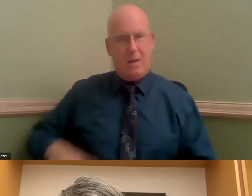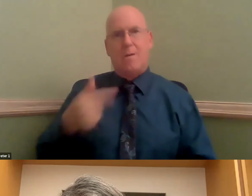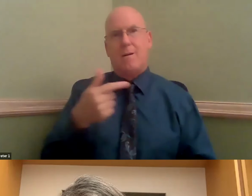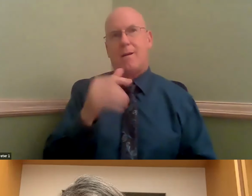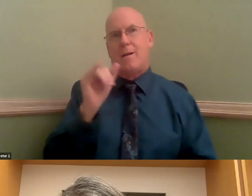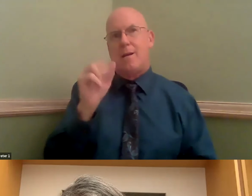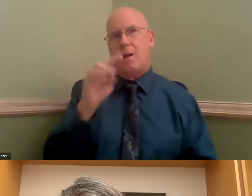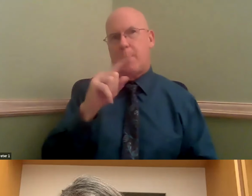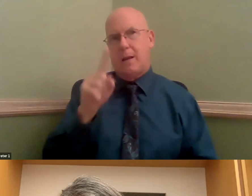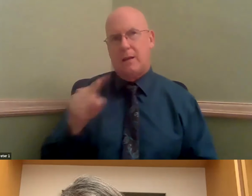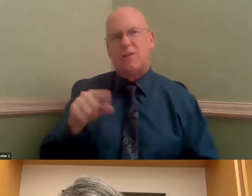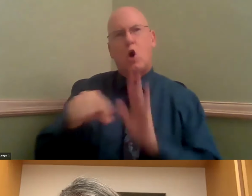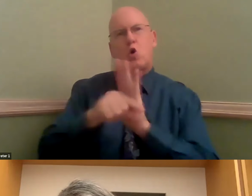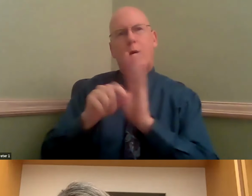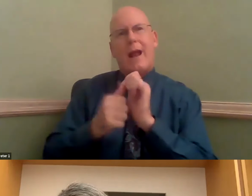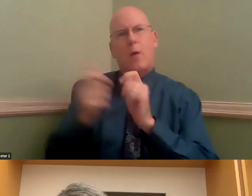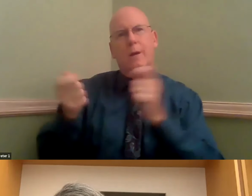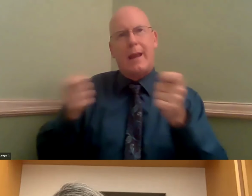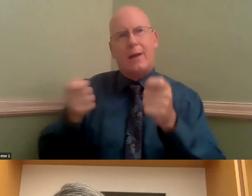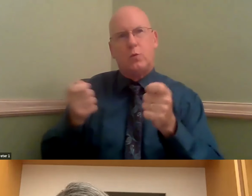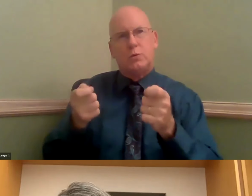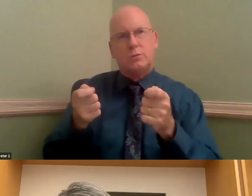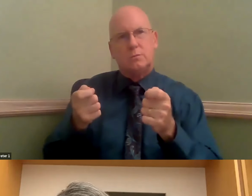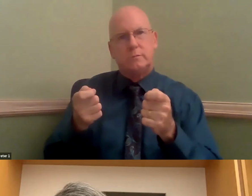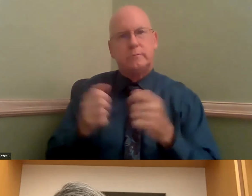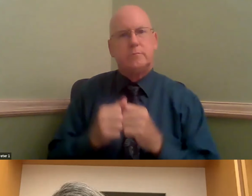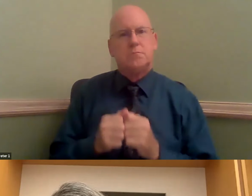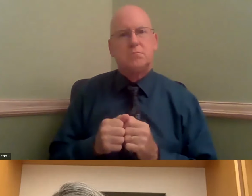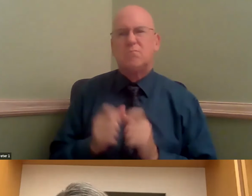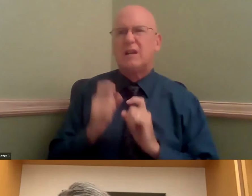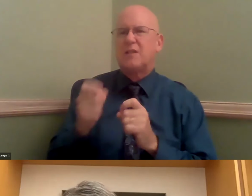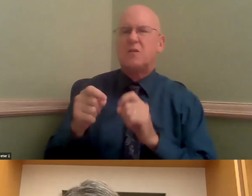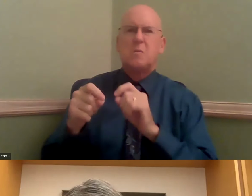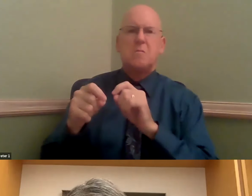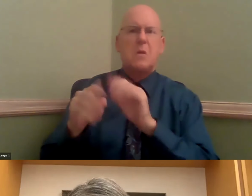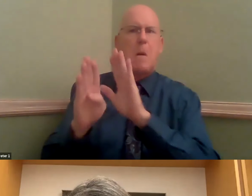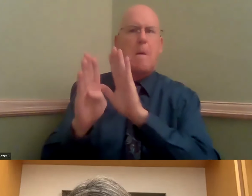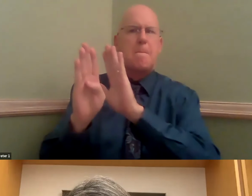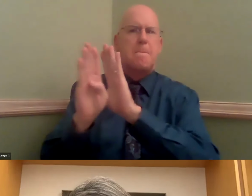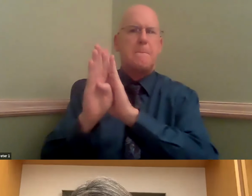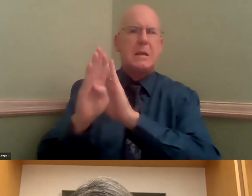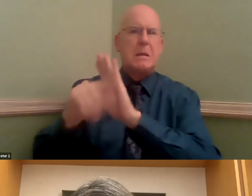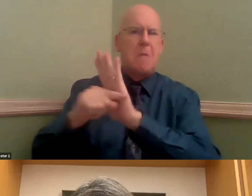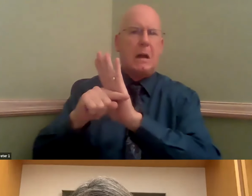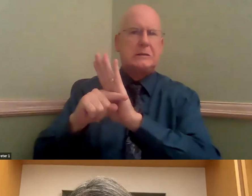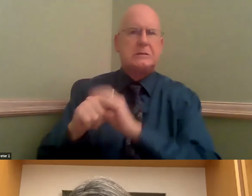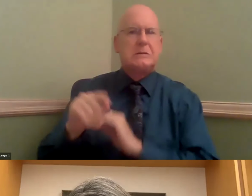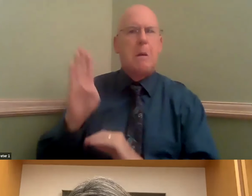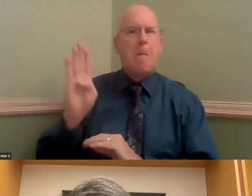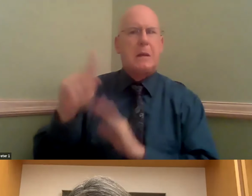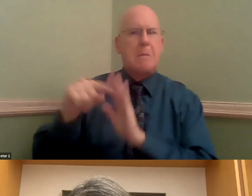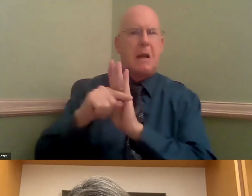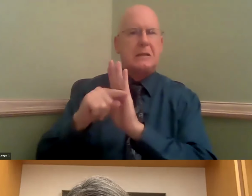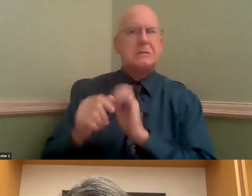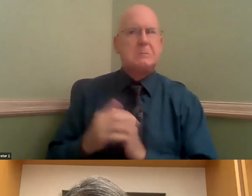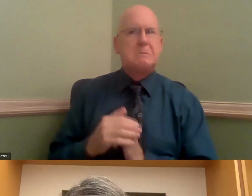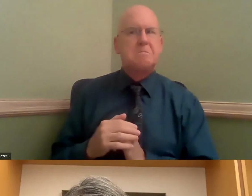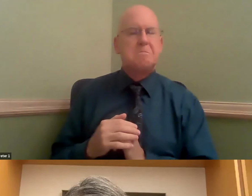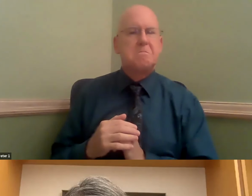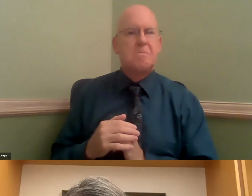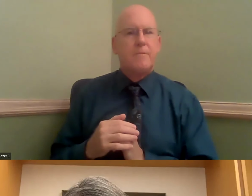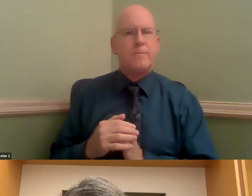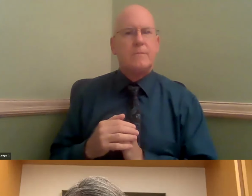handled everything, what grade would you give him? Give him a B minus. No, I think, again,